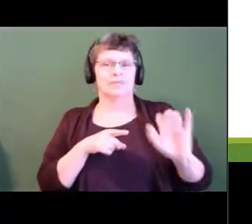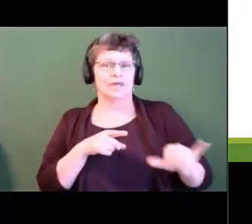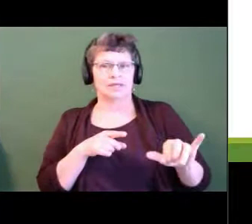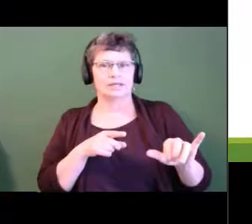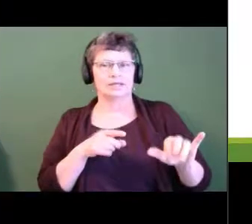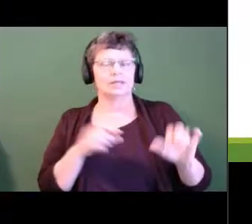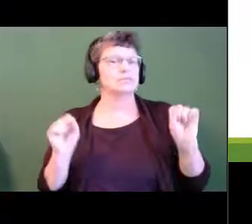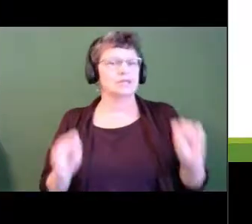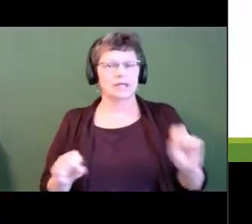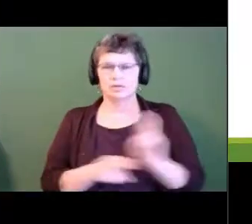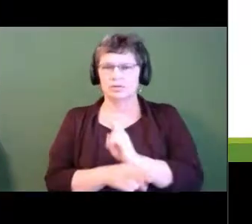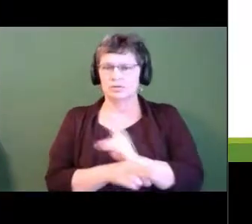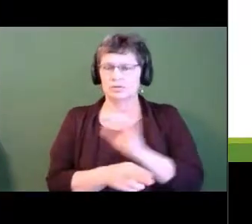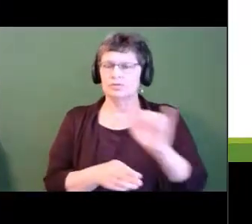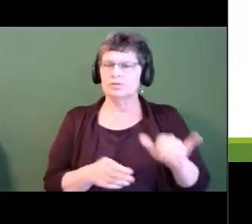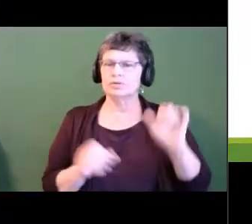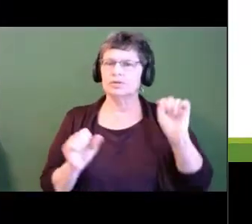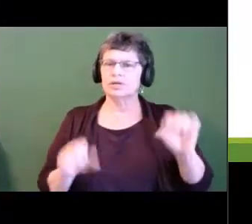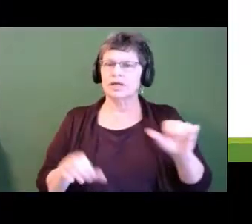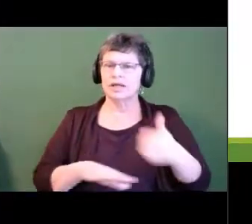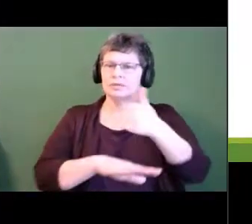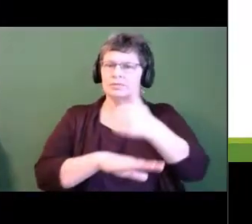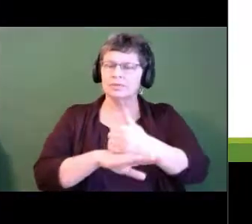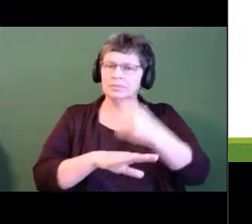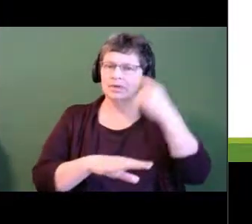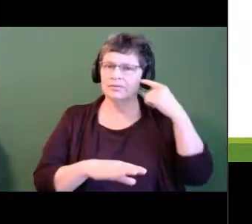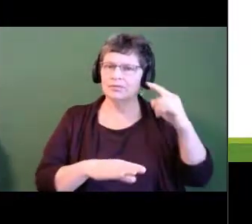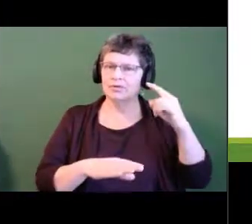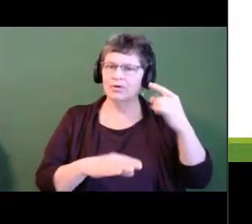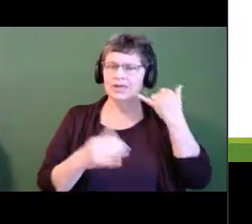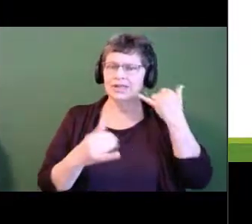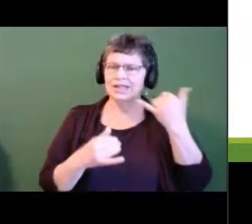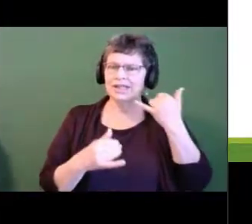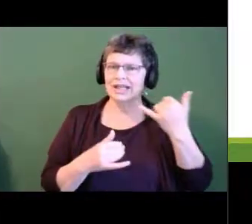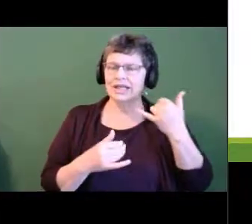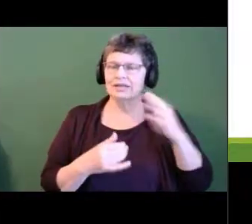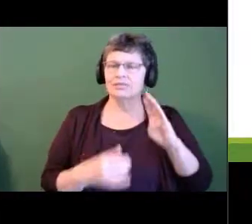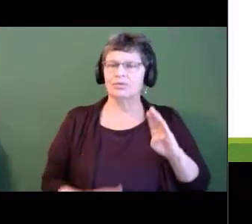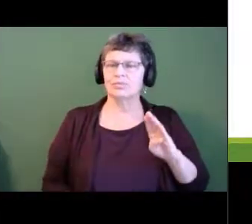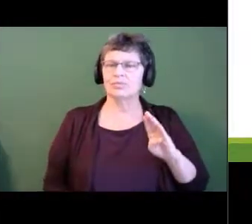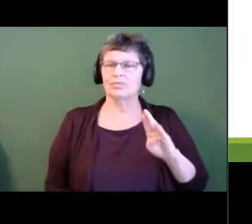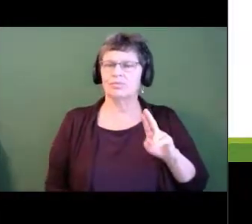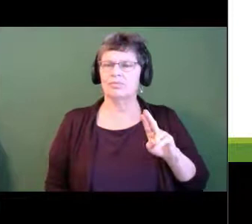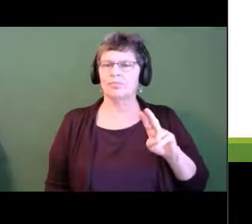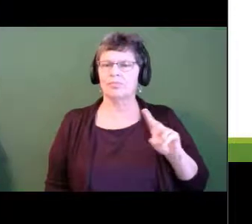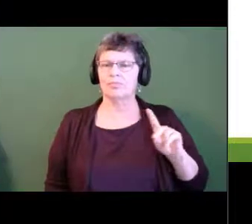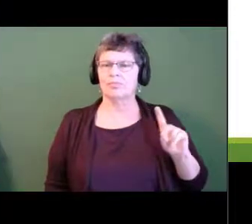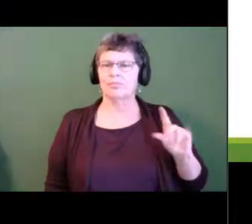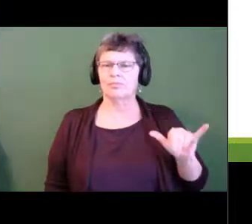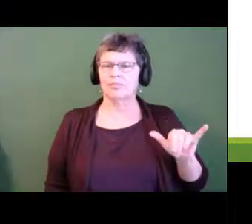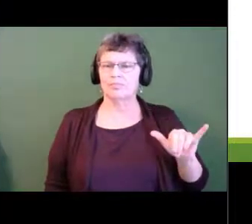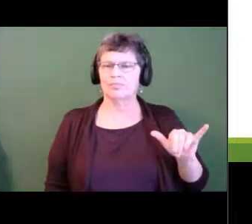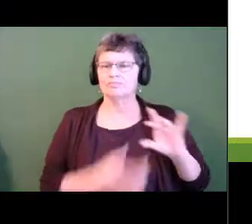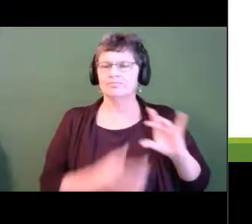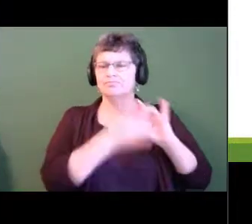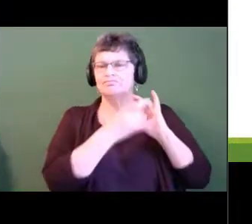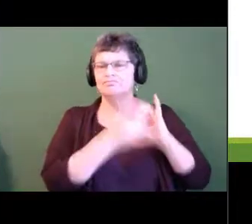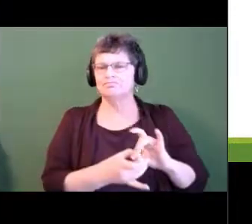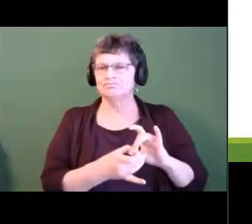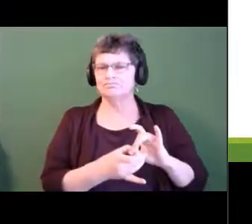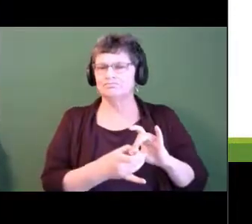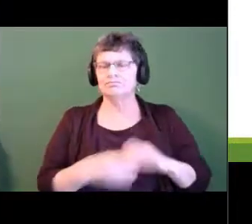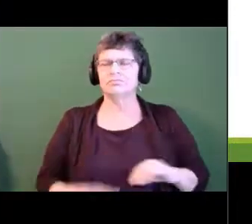very useful. They can set you up with a telephone buddy, as likely can your local